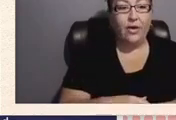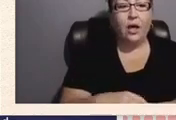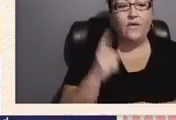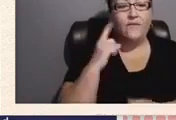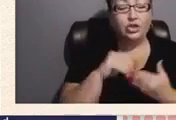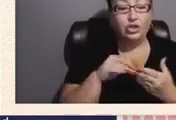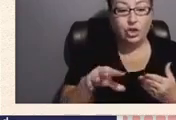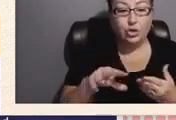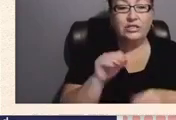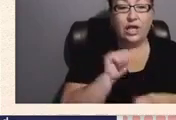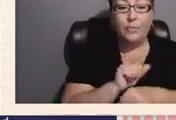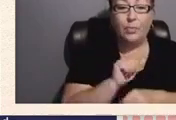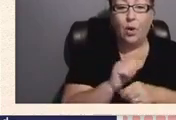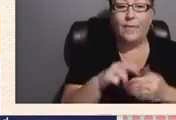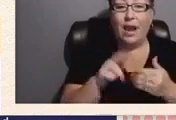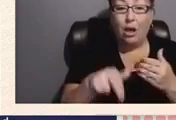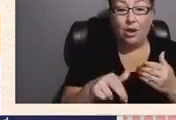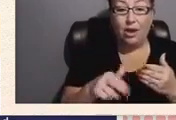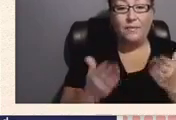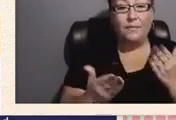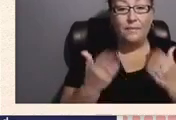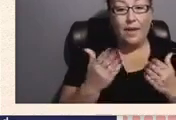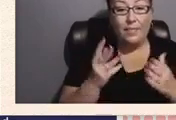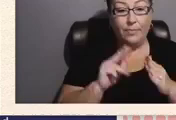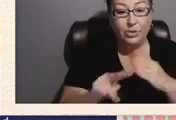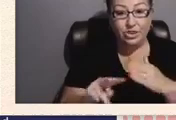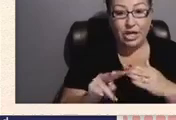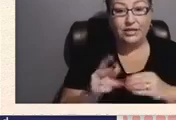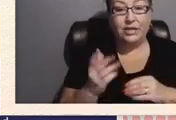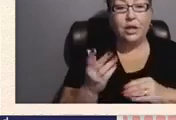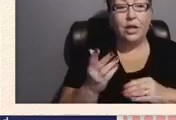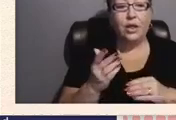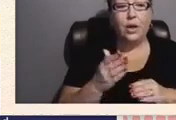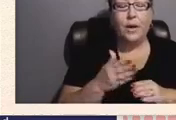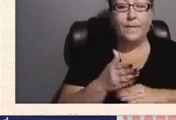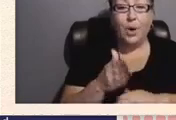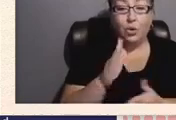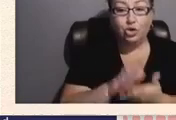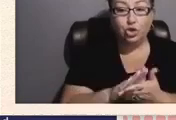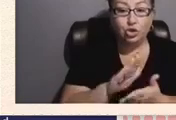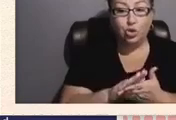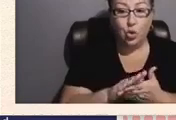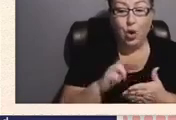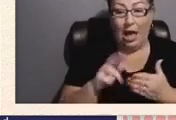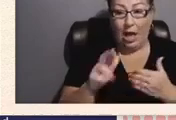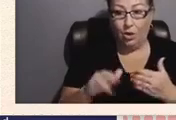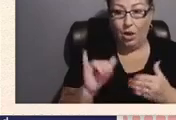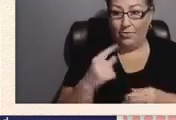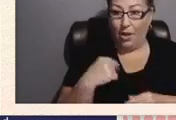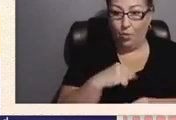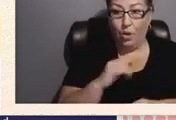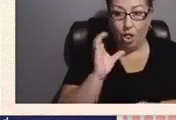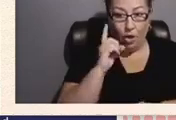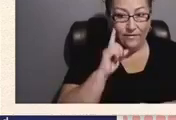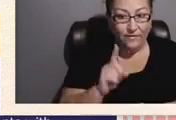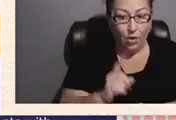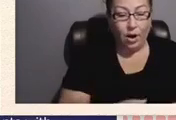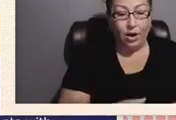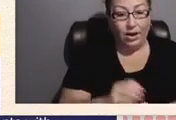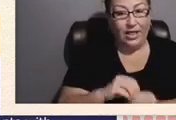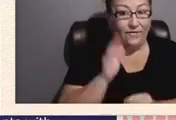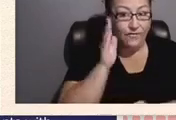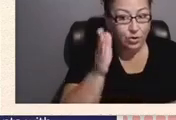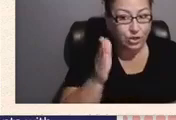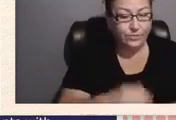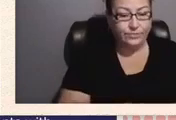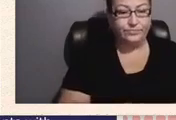employment outcome may be the post-school outcome that we're looking for in the future.